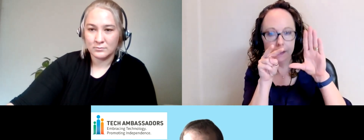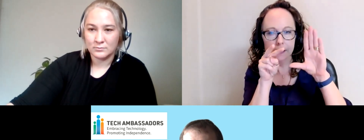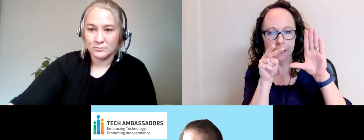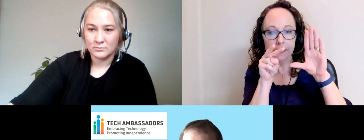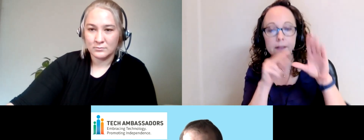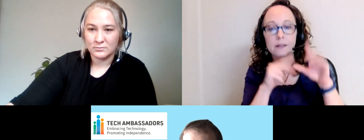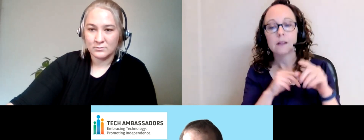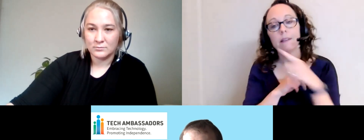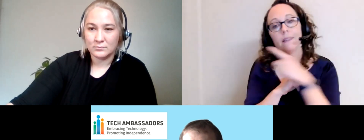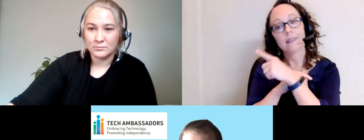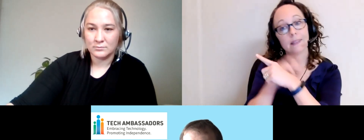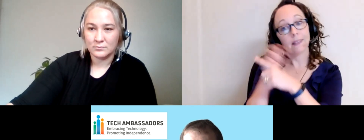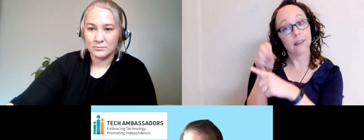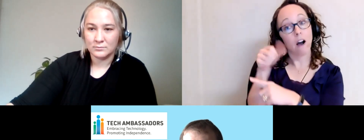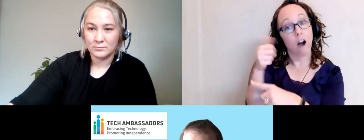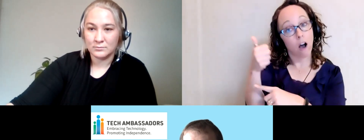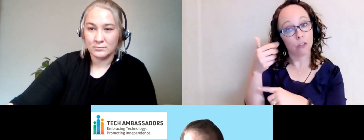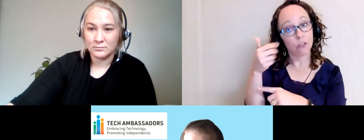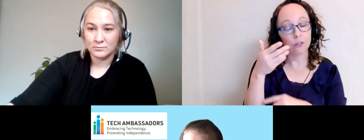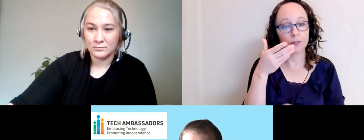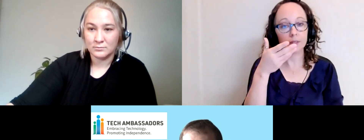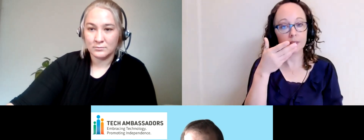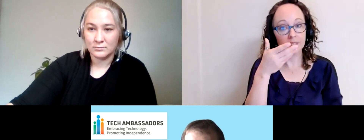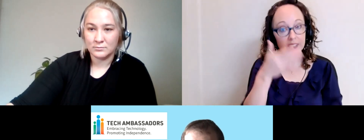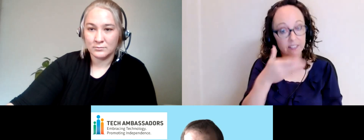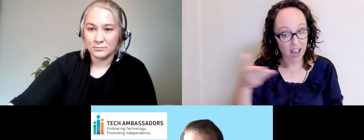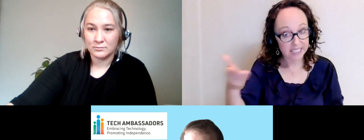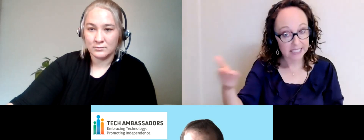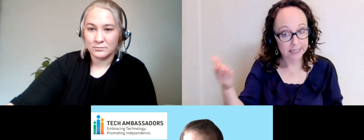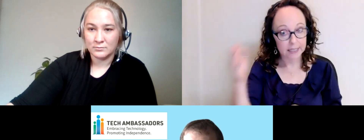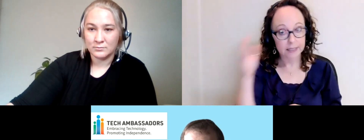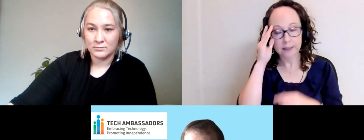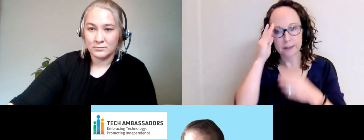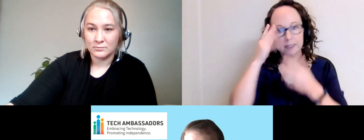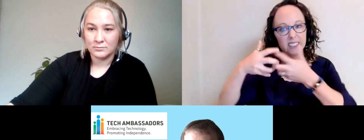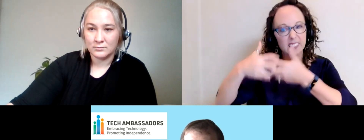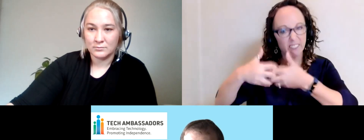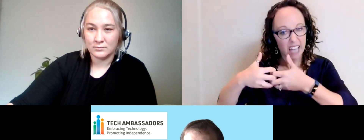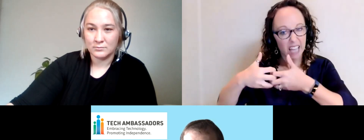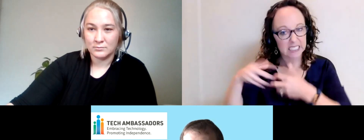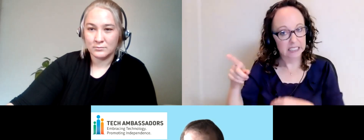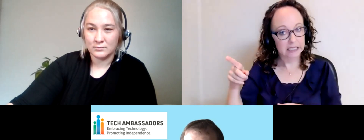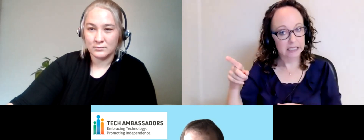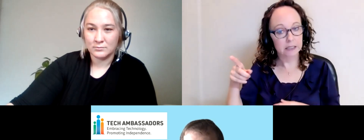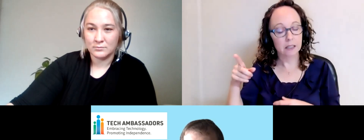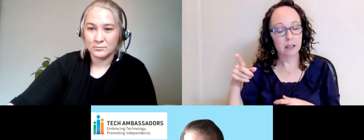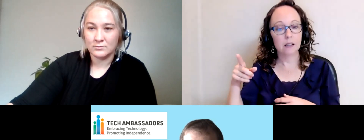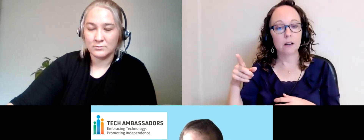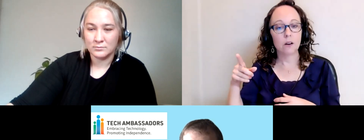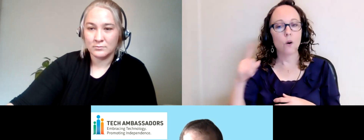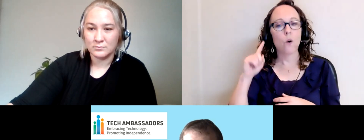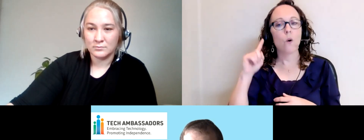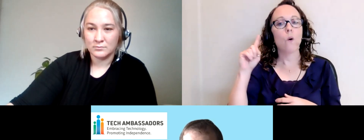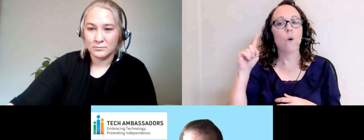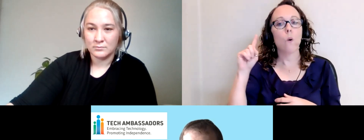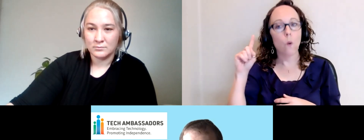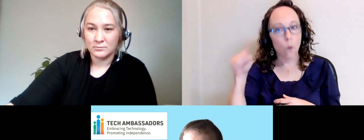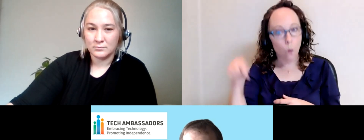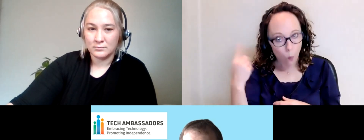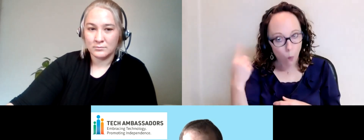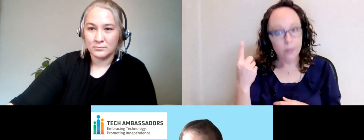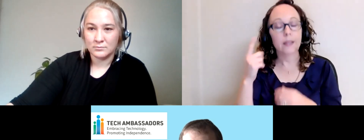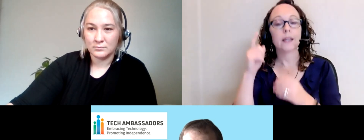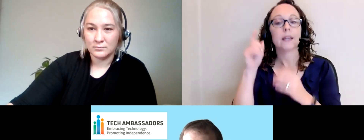normally would like be able to only like put the image